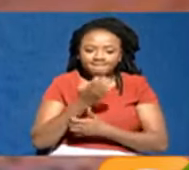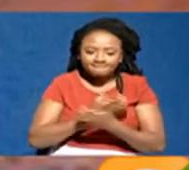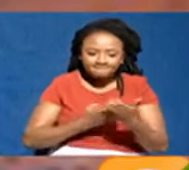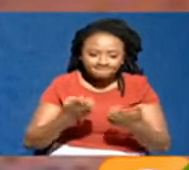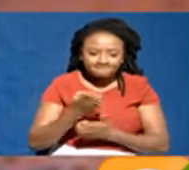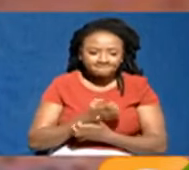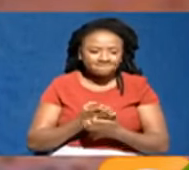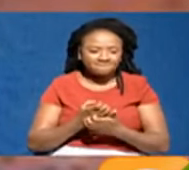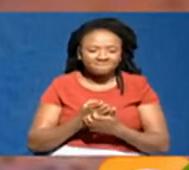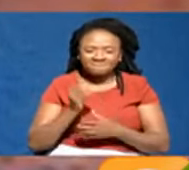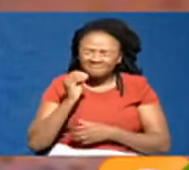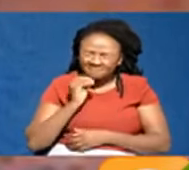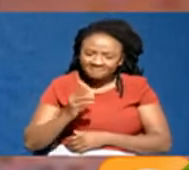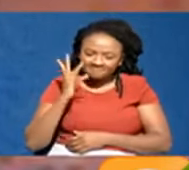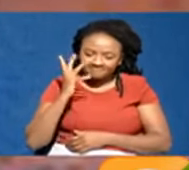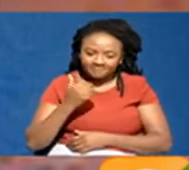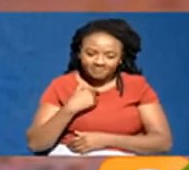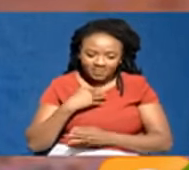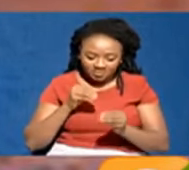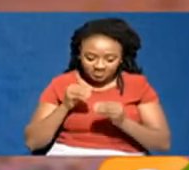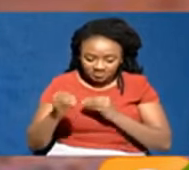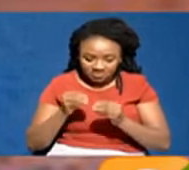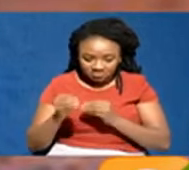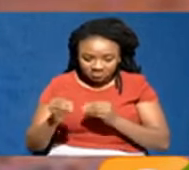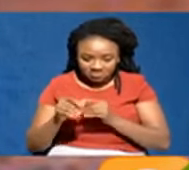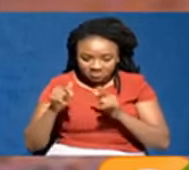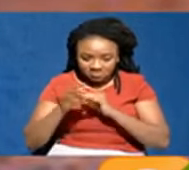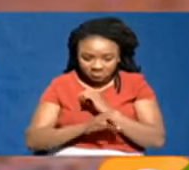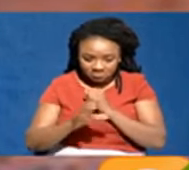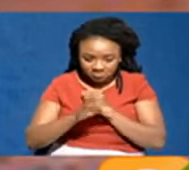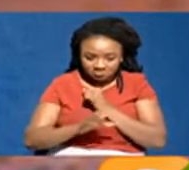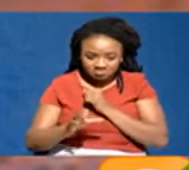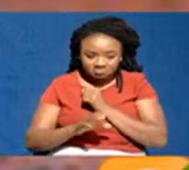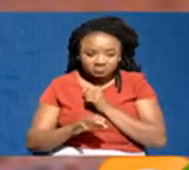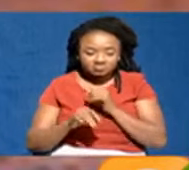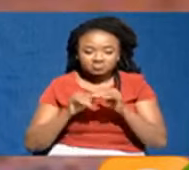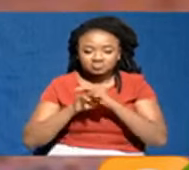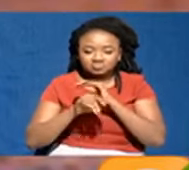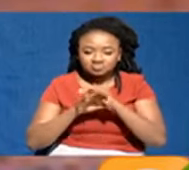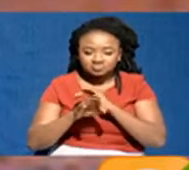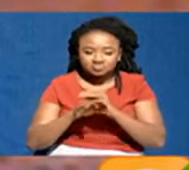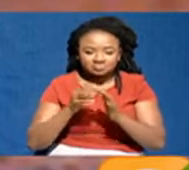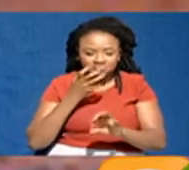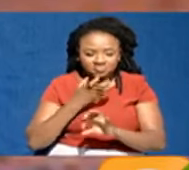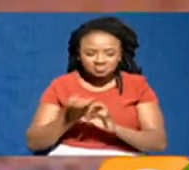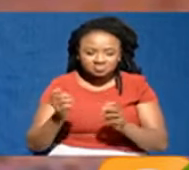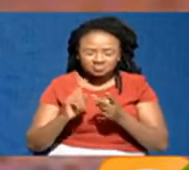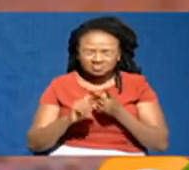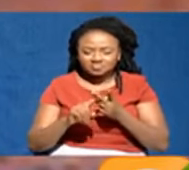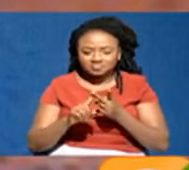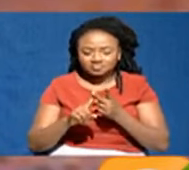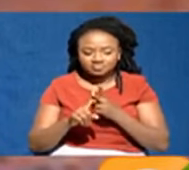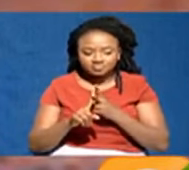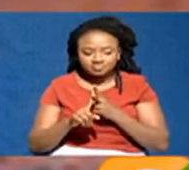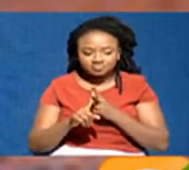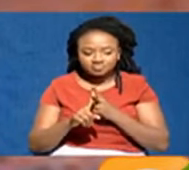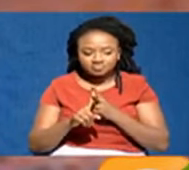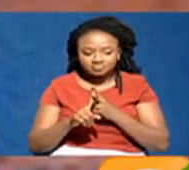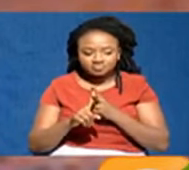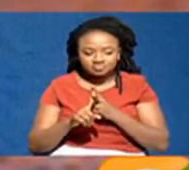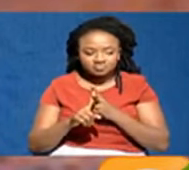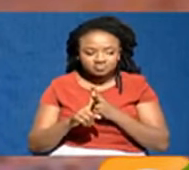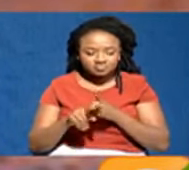economic. It's very expensive to have a disability in this country. One, accessibility is a problem. Two,